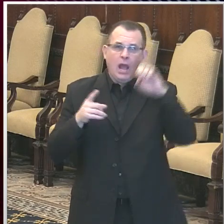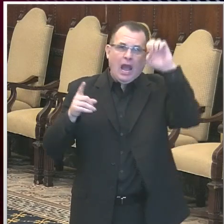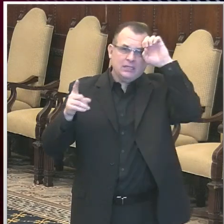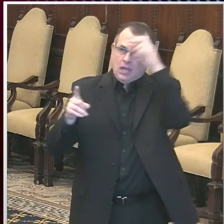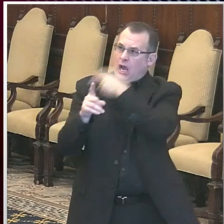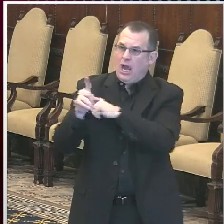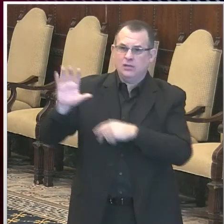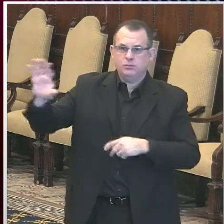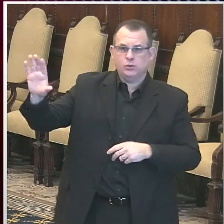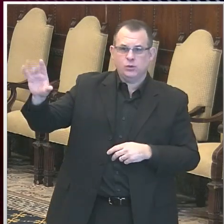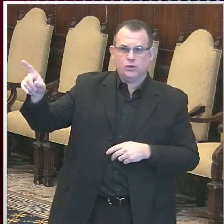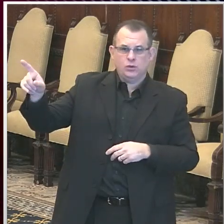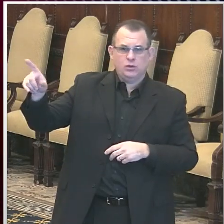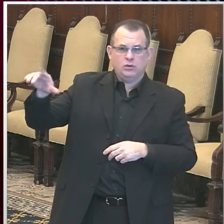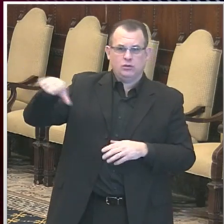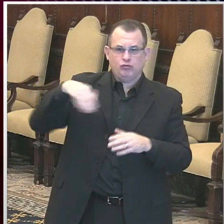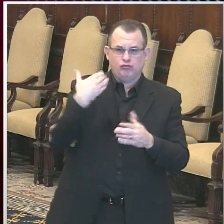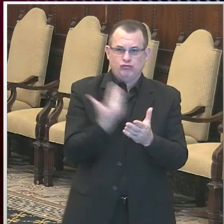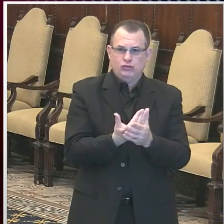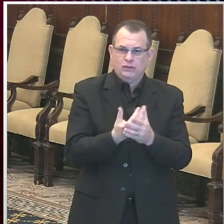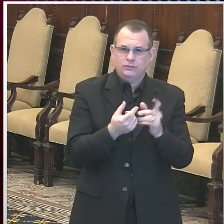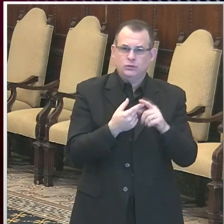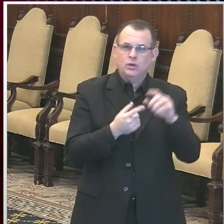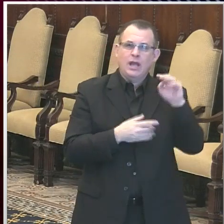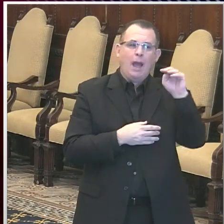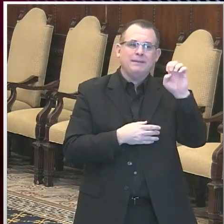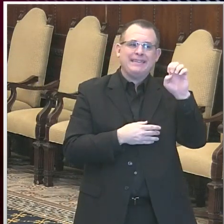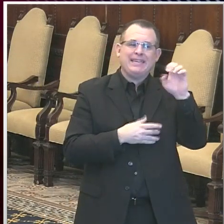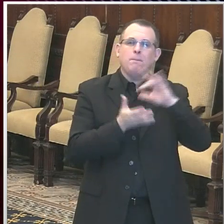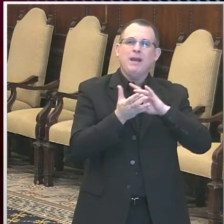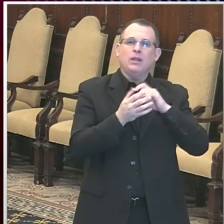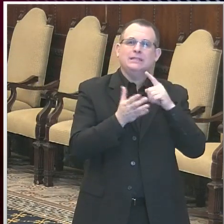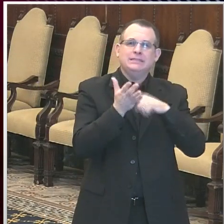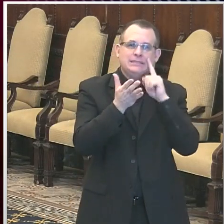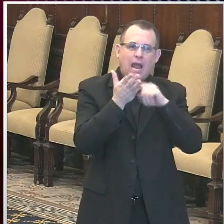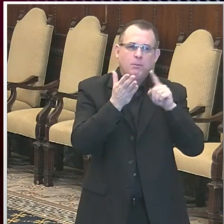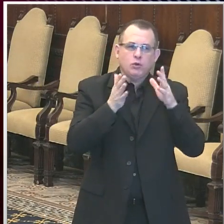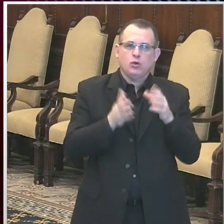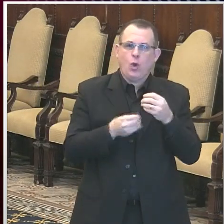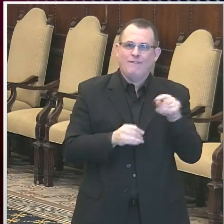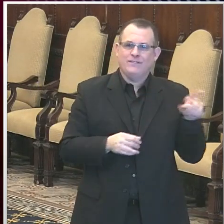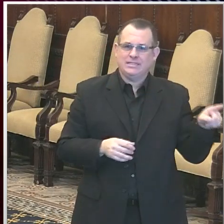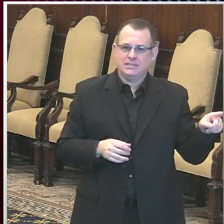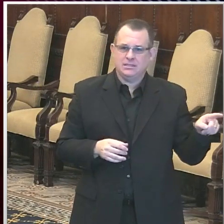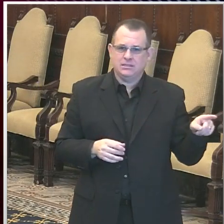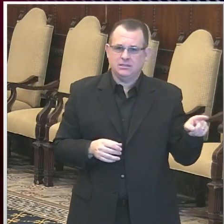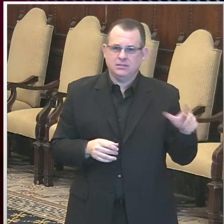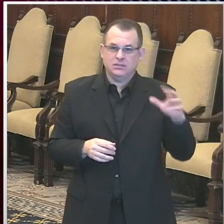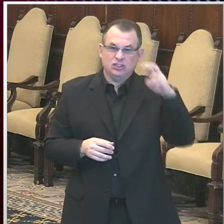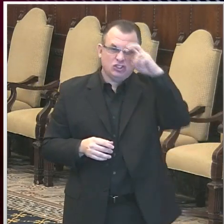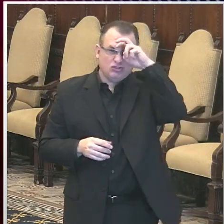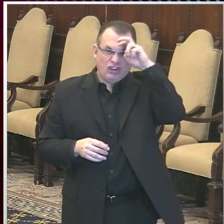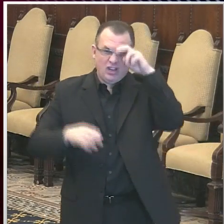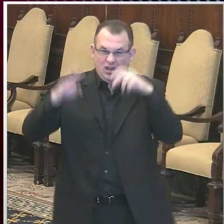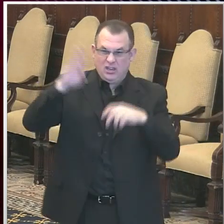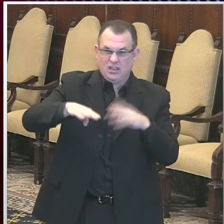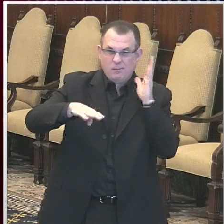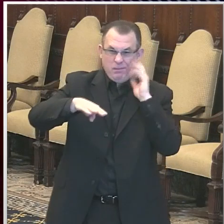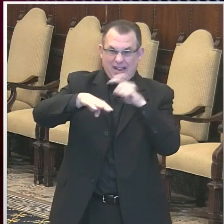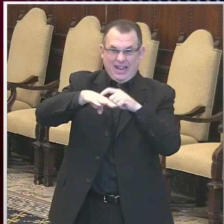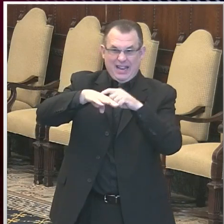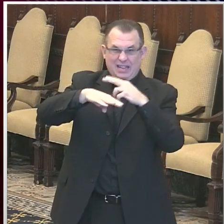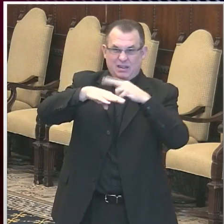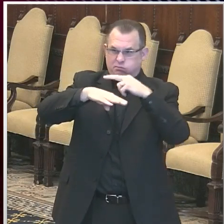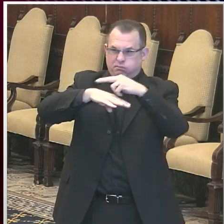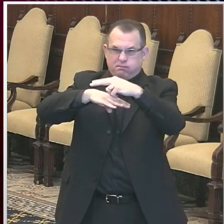to the medical examiner's office on a flatbed truck. Was this city procedure to have the bodies received in that manner?